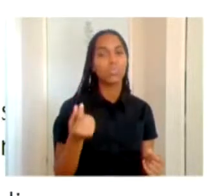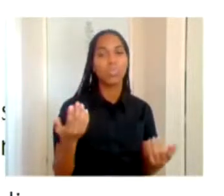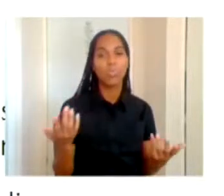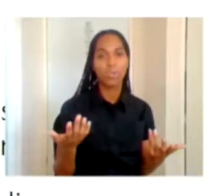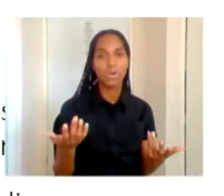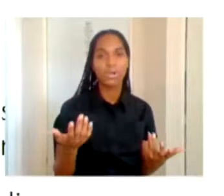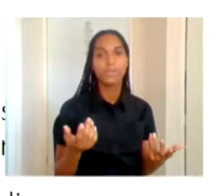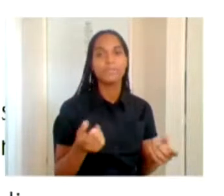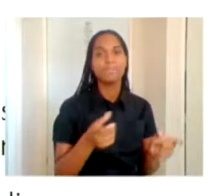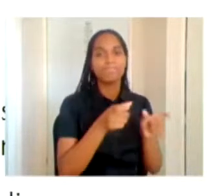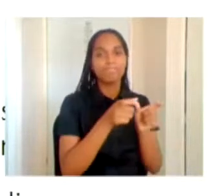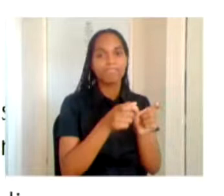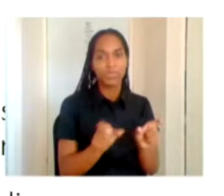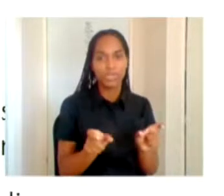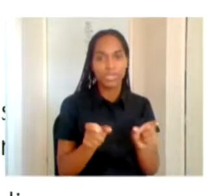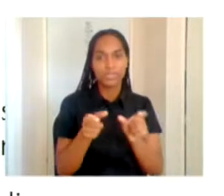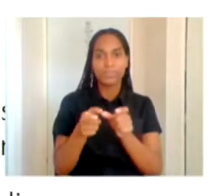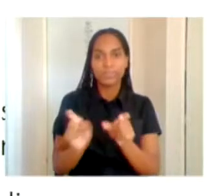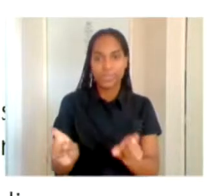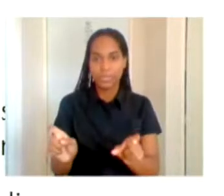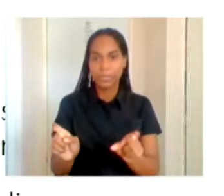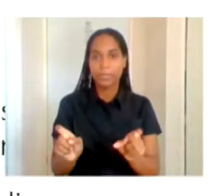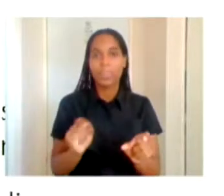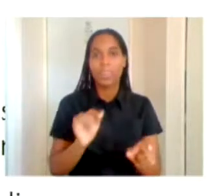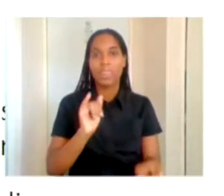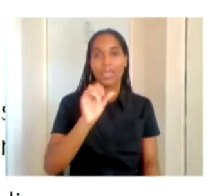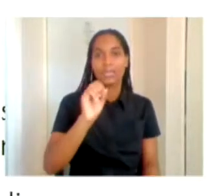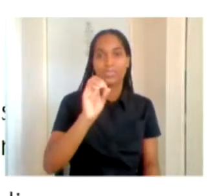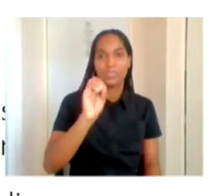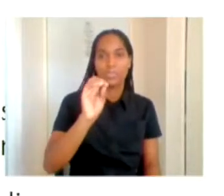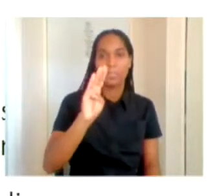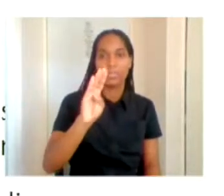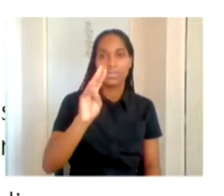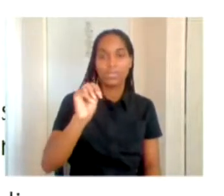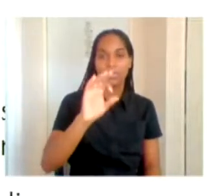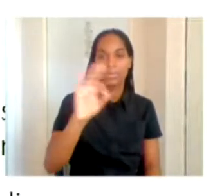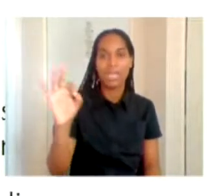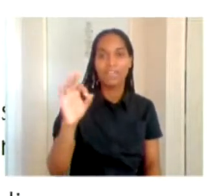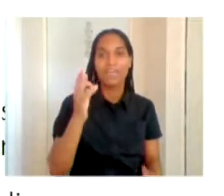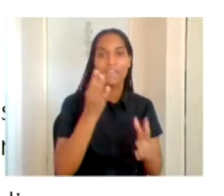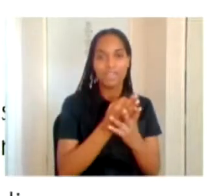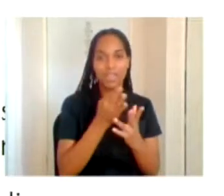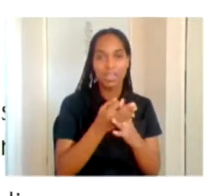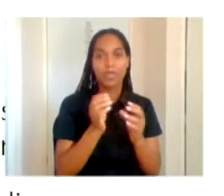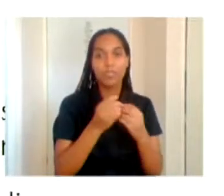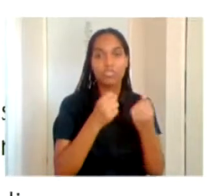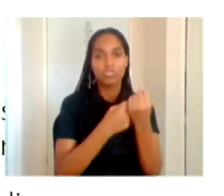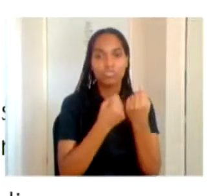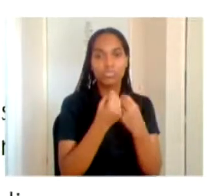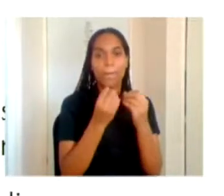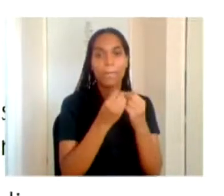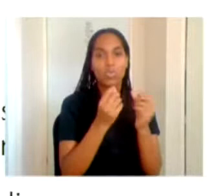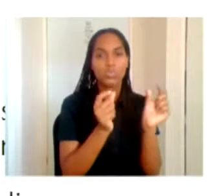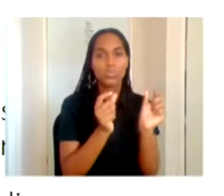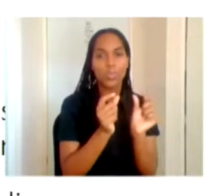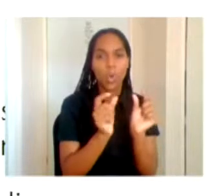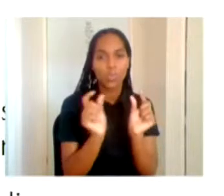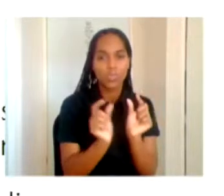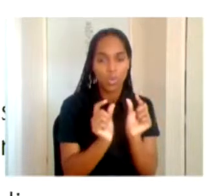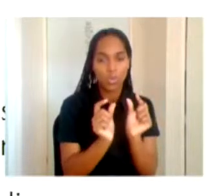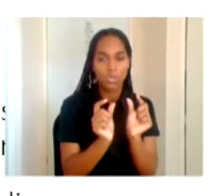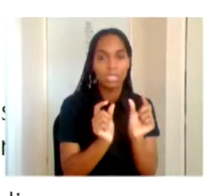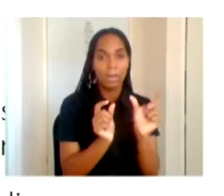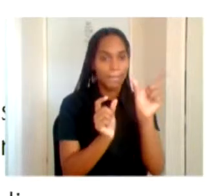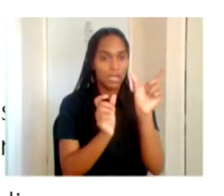down this iso-BMS file, which has certain structure, into multiple smaller part, which is called the